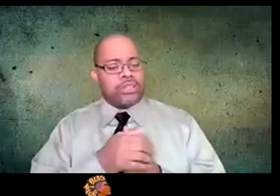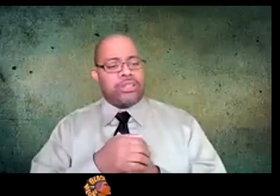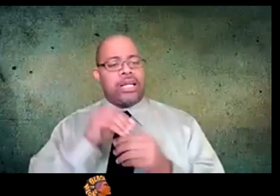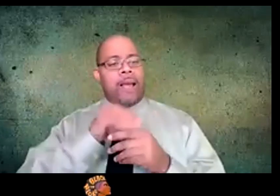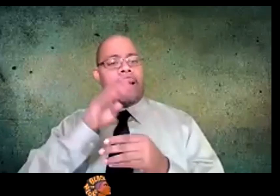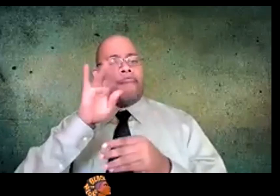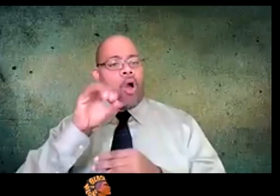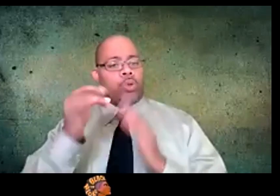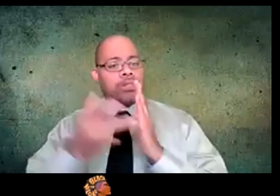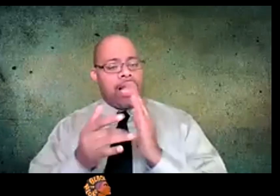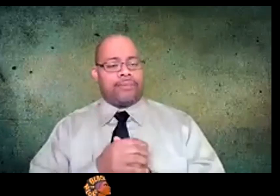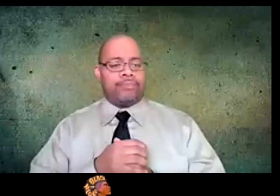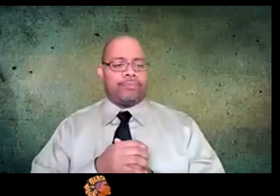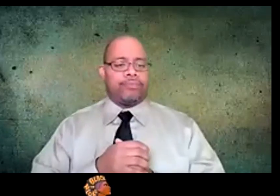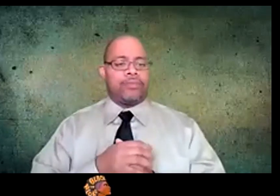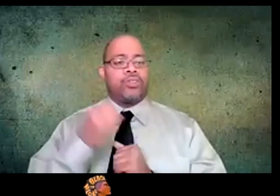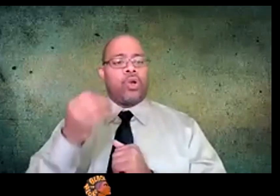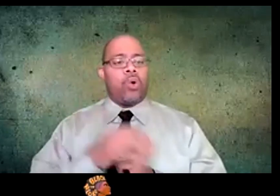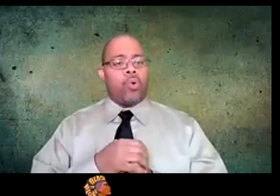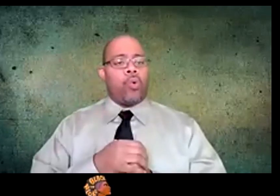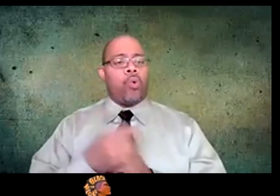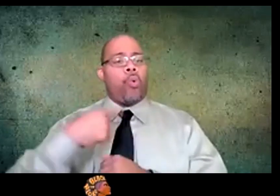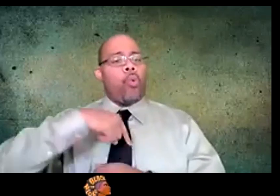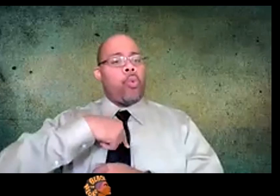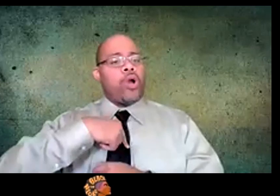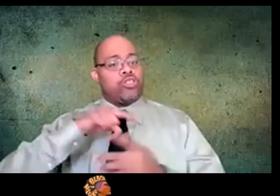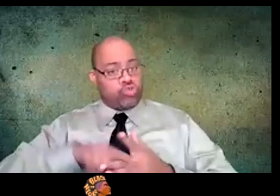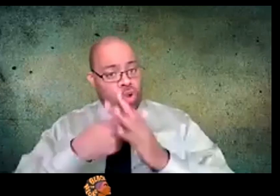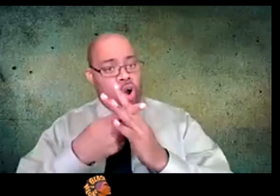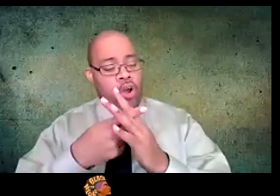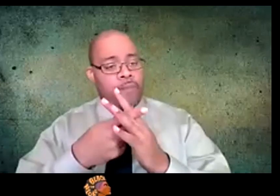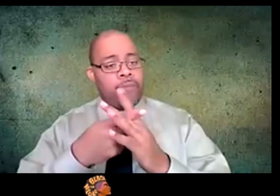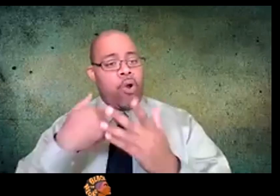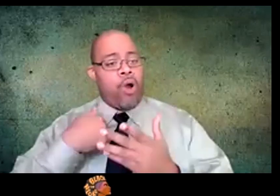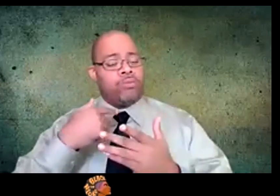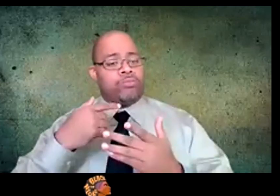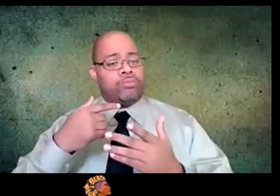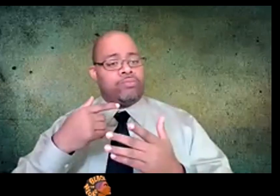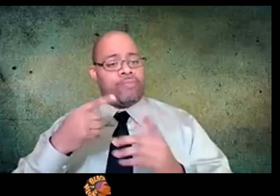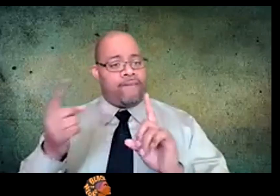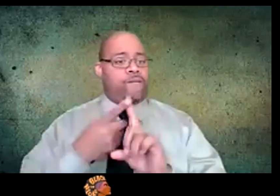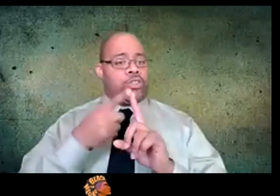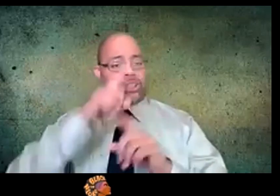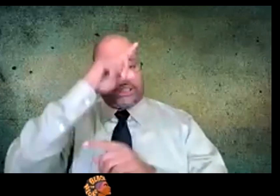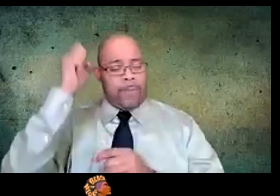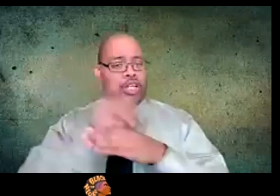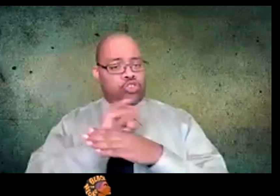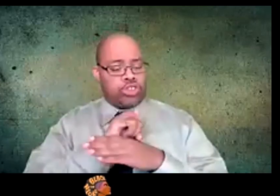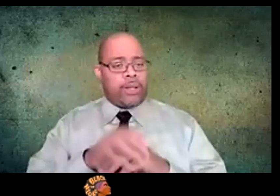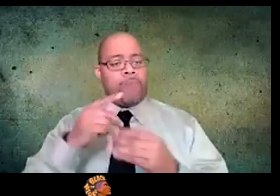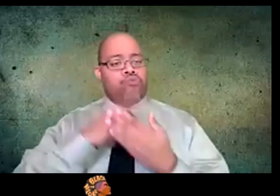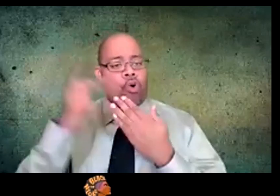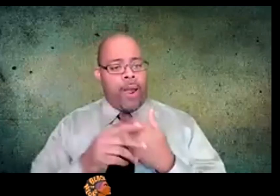biotech. And so we kicked off our inaugural summer internship